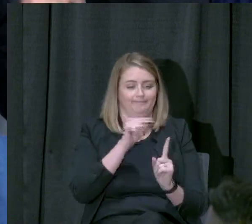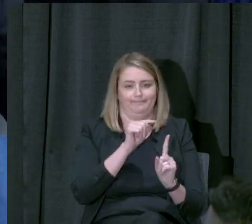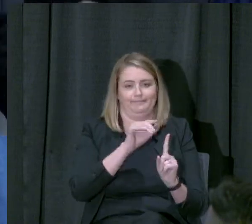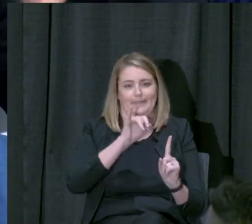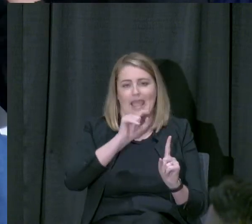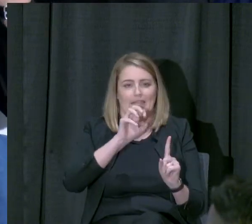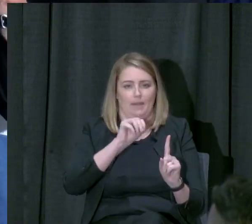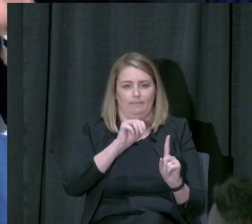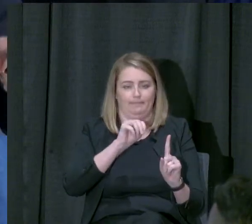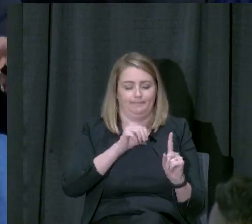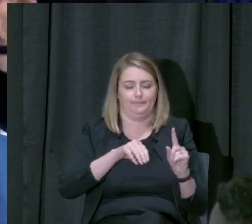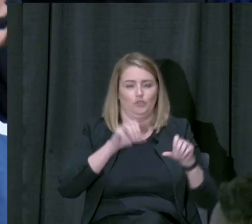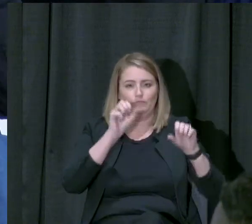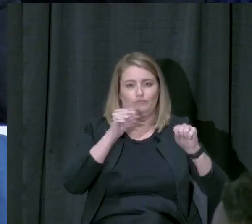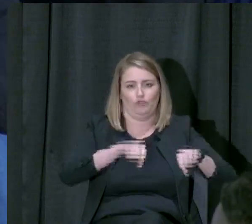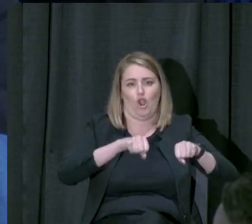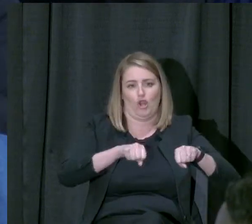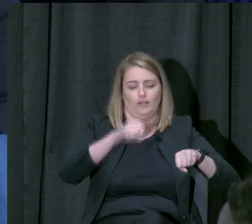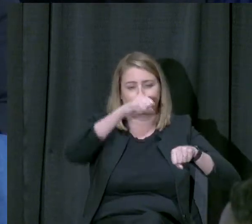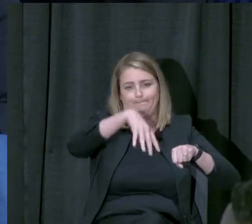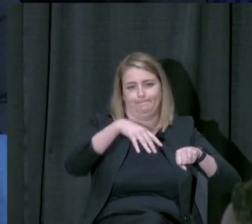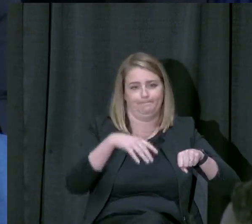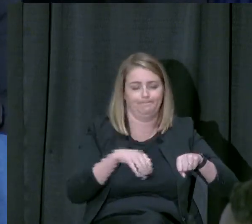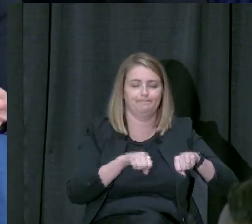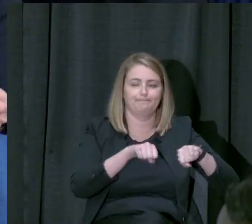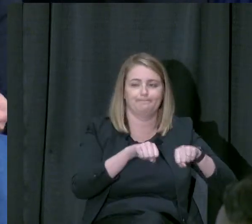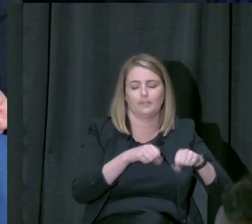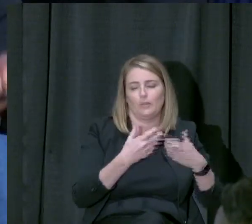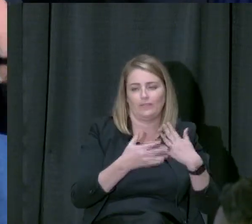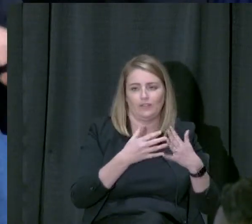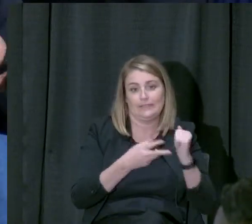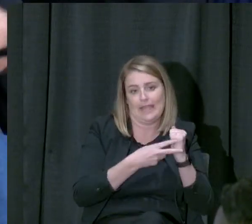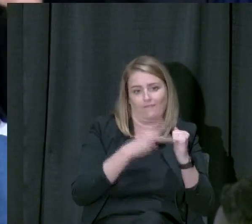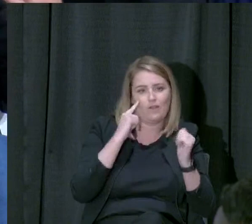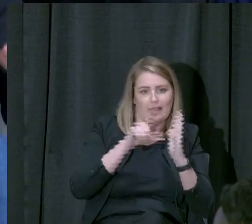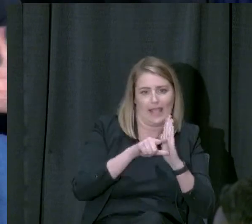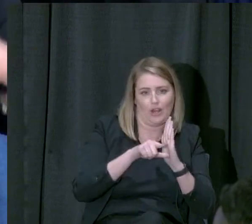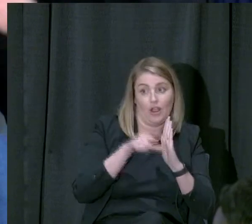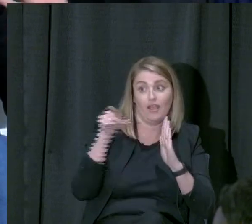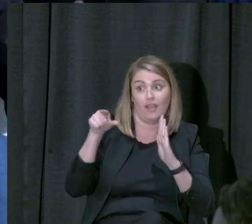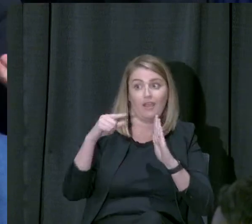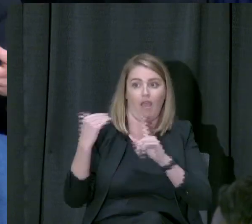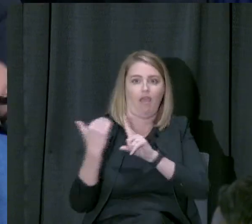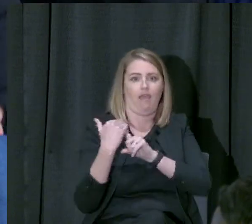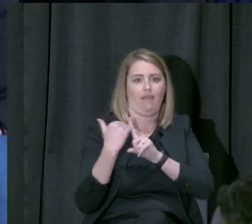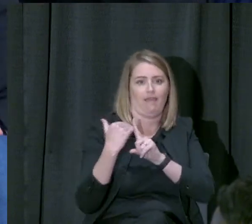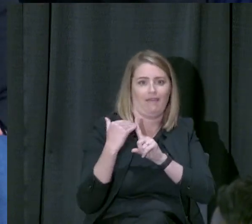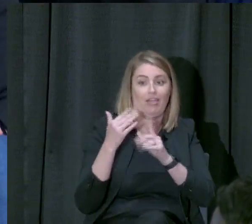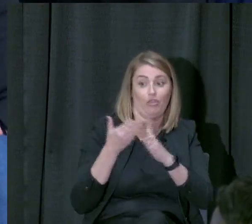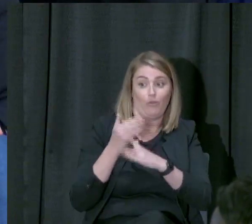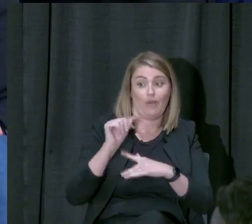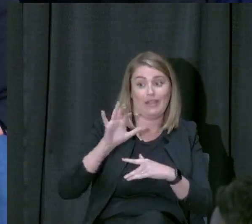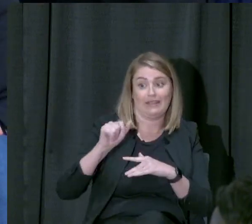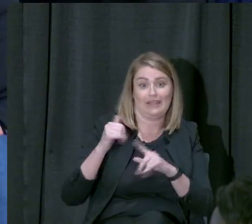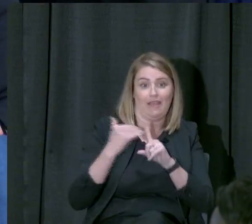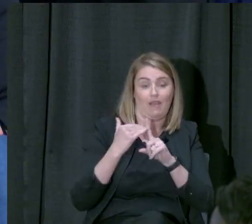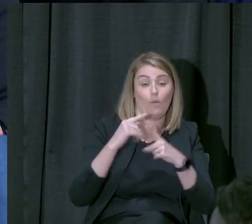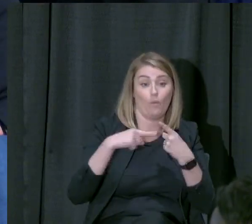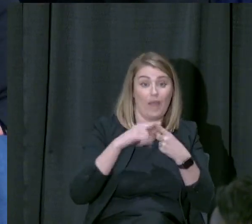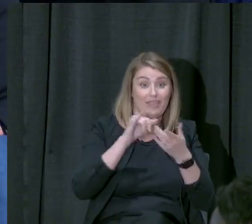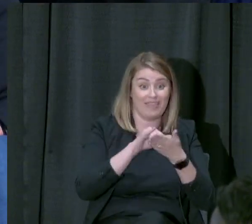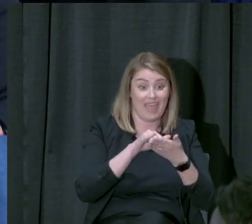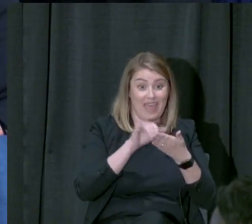your shopping list, to your cart, you save it for later. It will notify you through an Alexa notification when that item